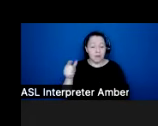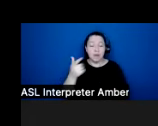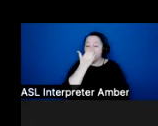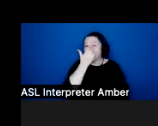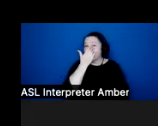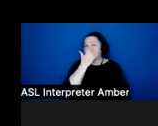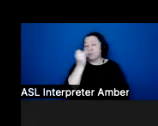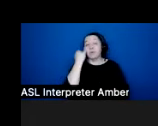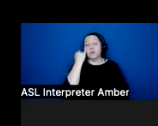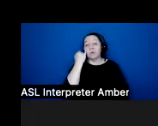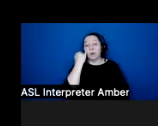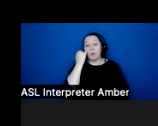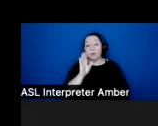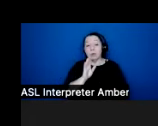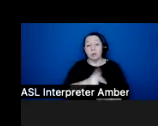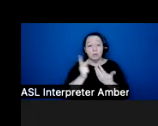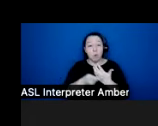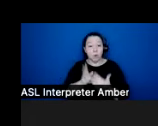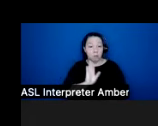program has a